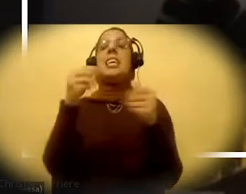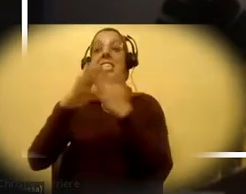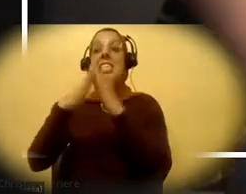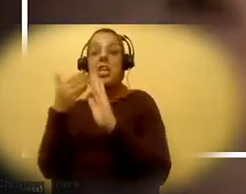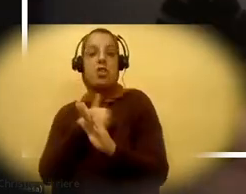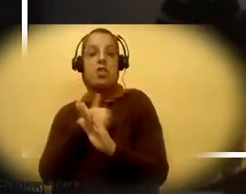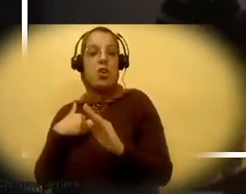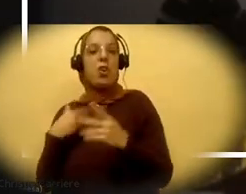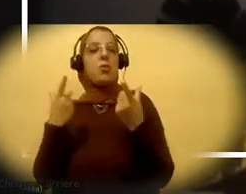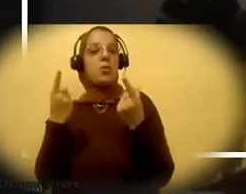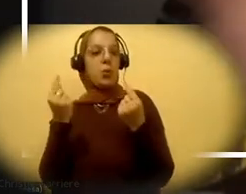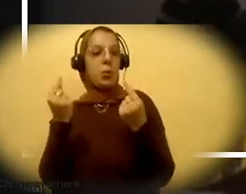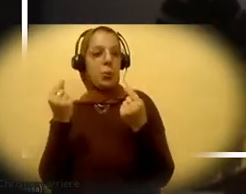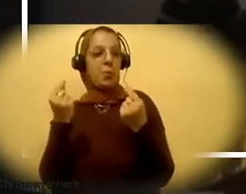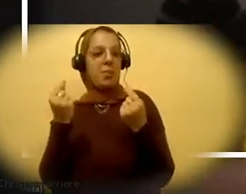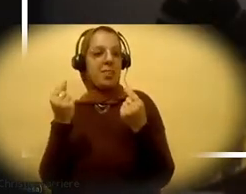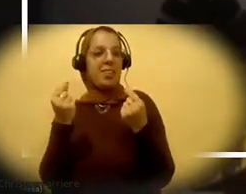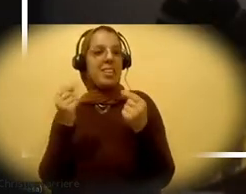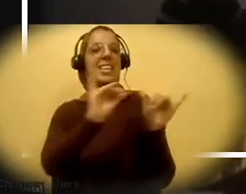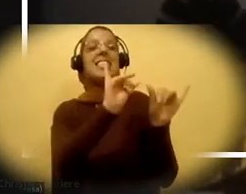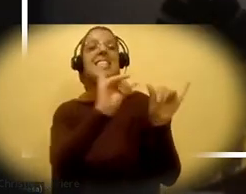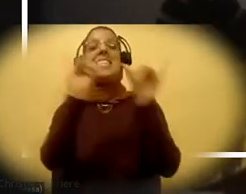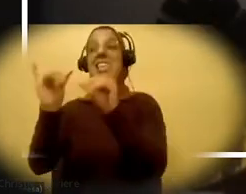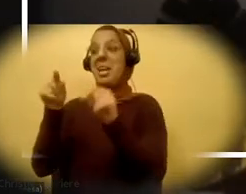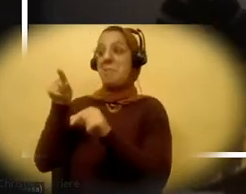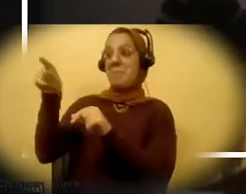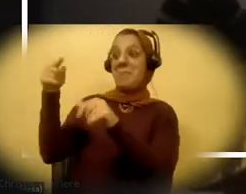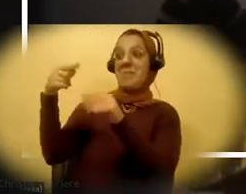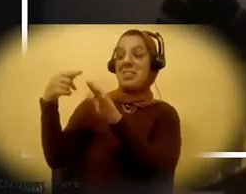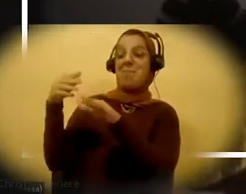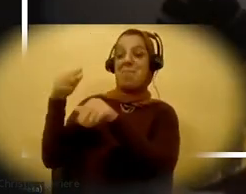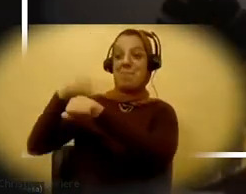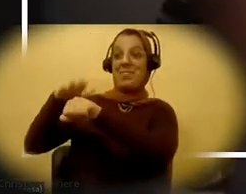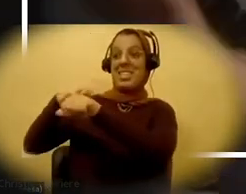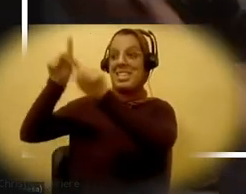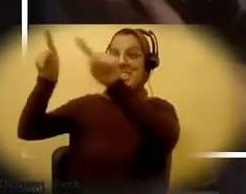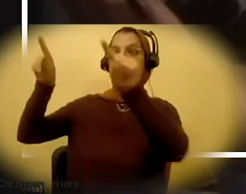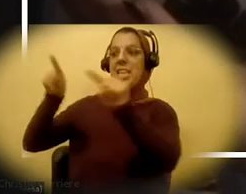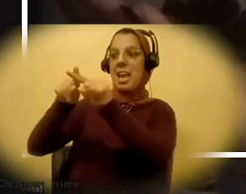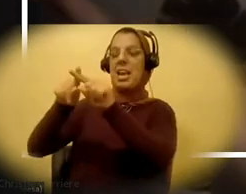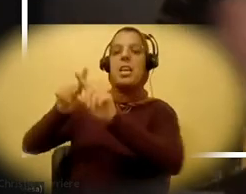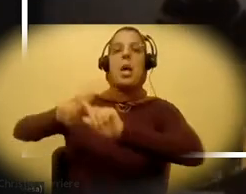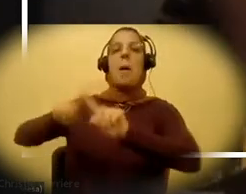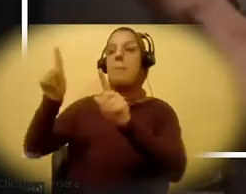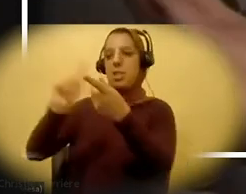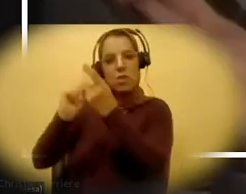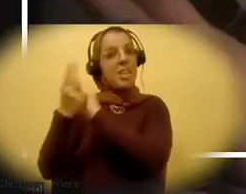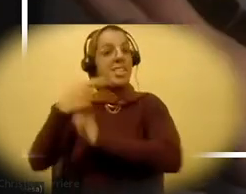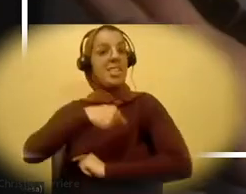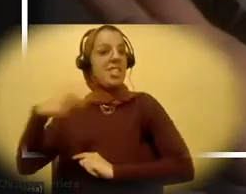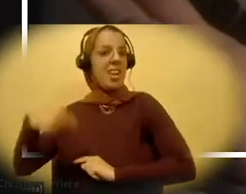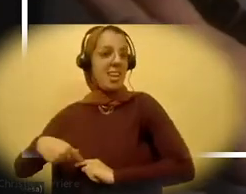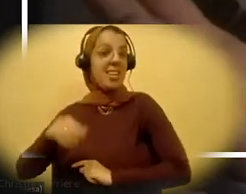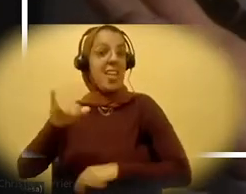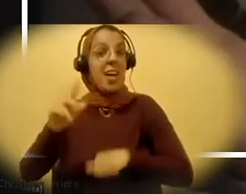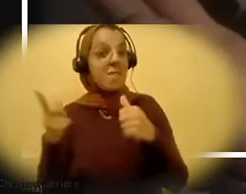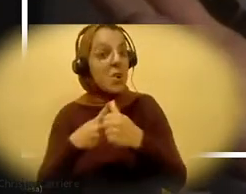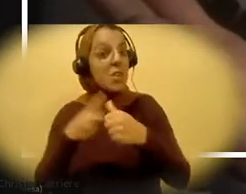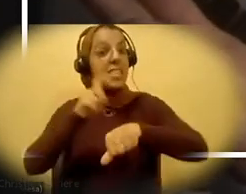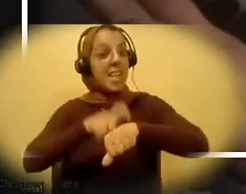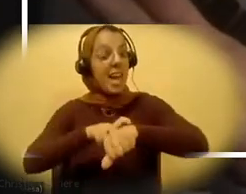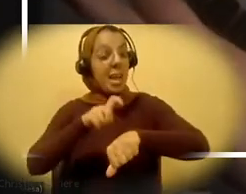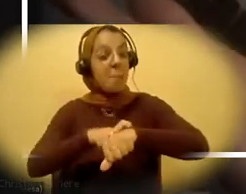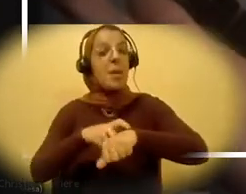up their same like notice sign that still says this building is going to be demolished, but they translated it into Chinese. And that's the first time Toronto has had